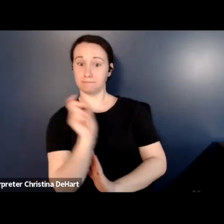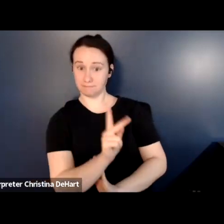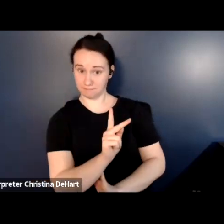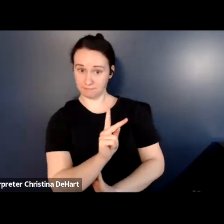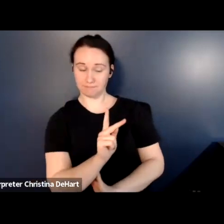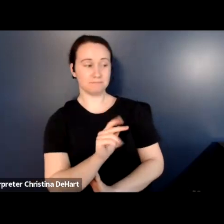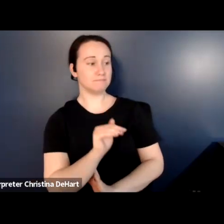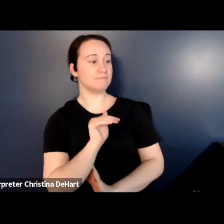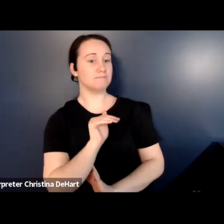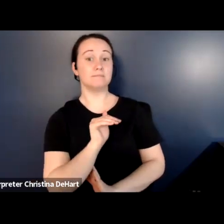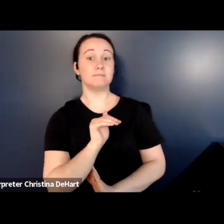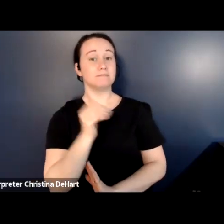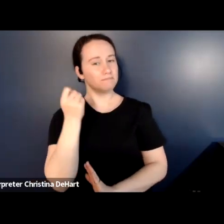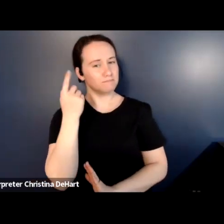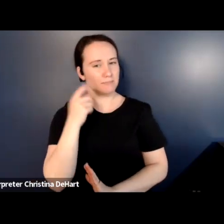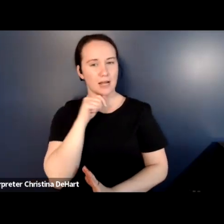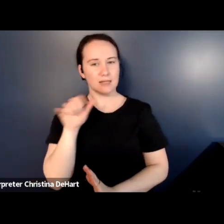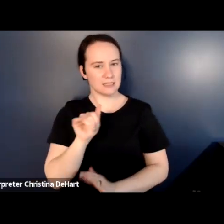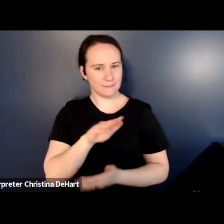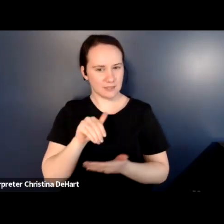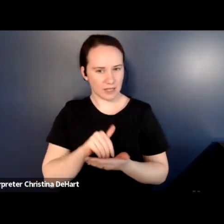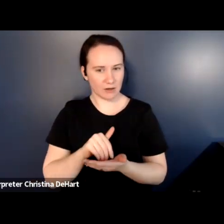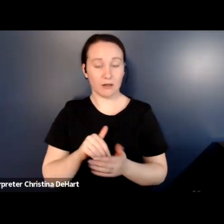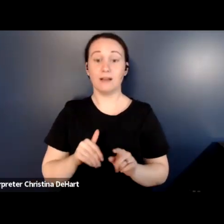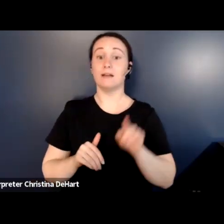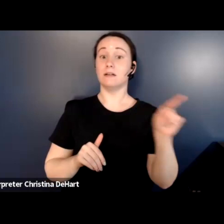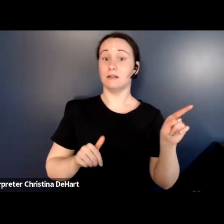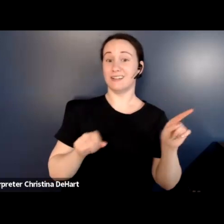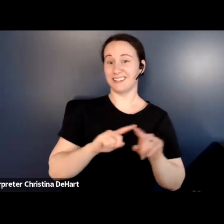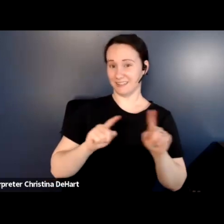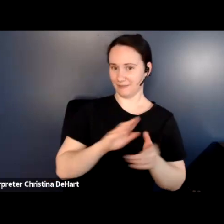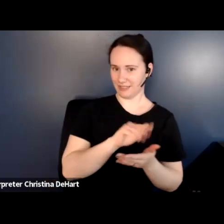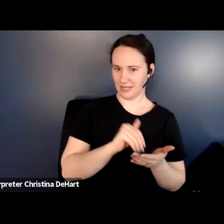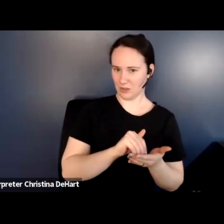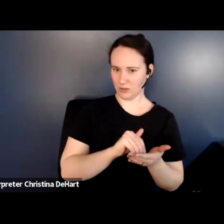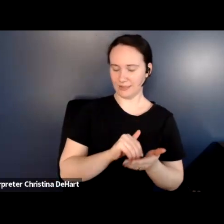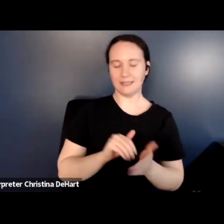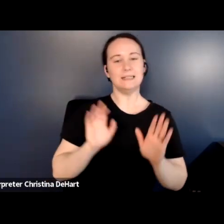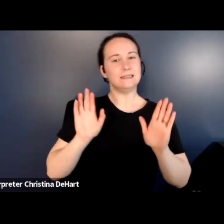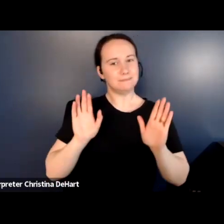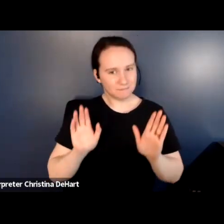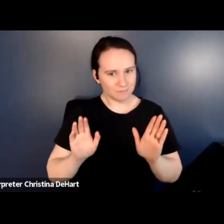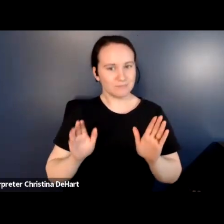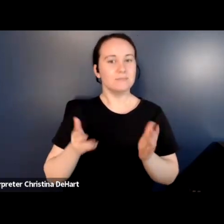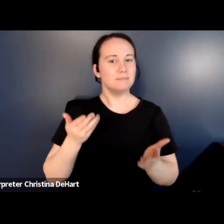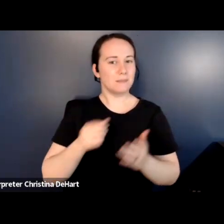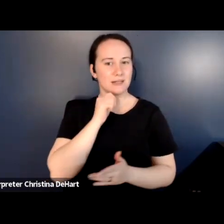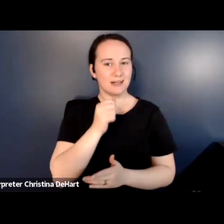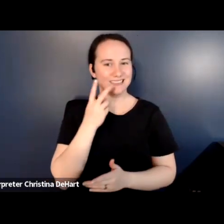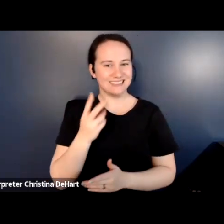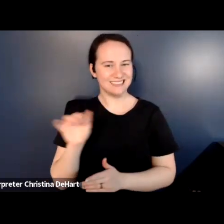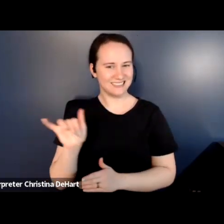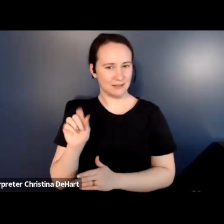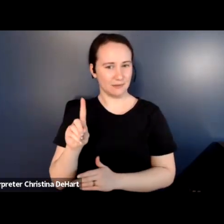another center or a national backup, that's where you wouldn't necessarily see that data across